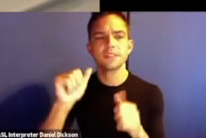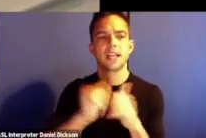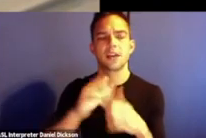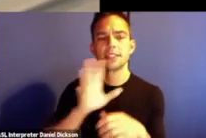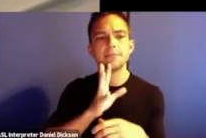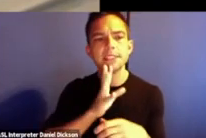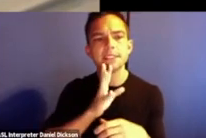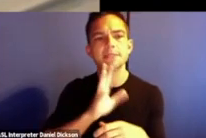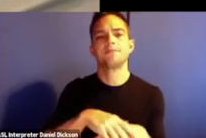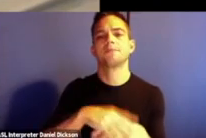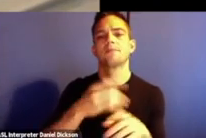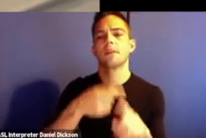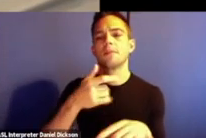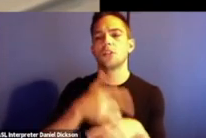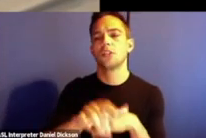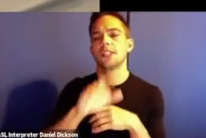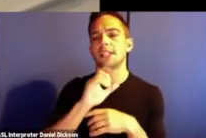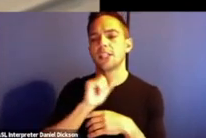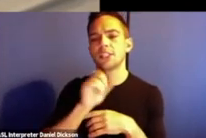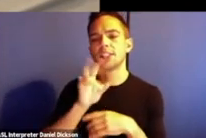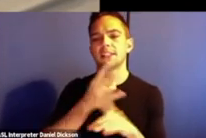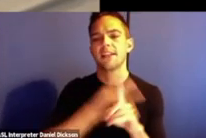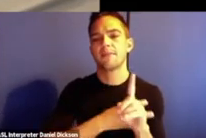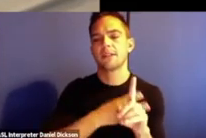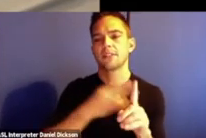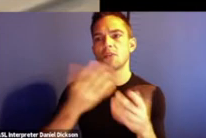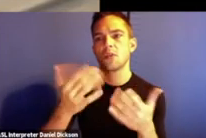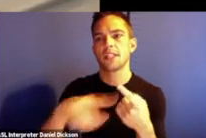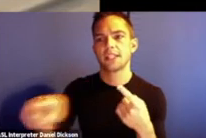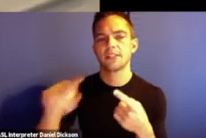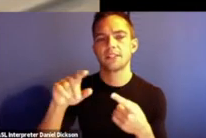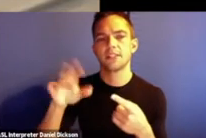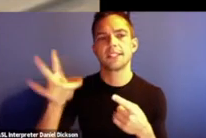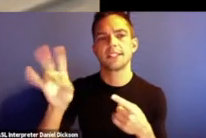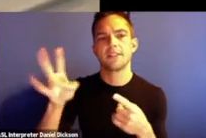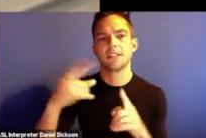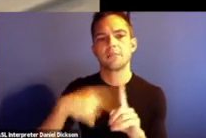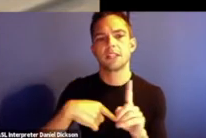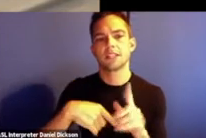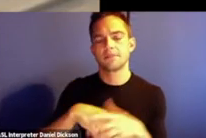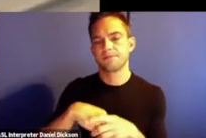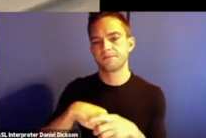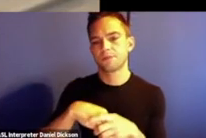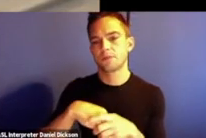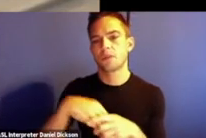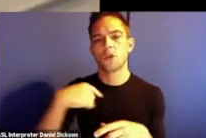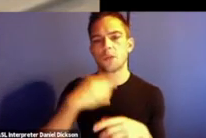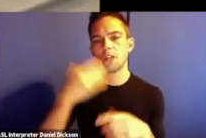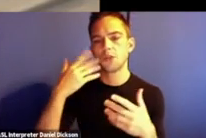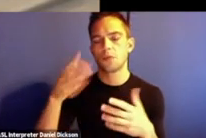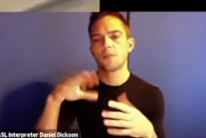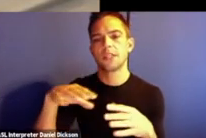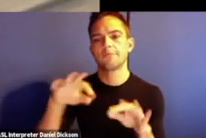speak from such an early age at 7 months, waiting until he was 17 months, we knew would just be